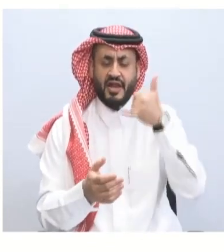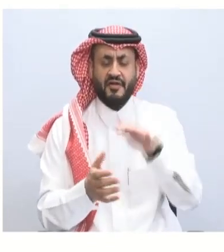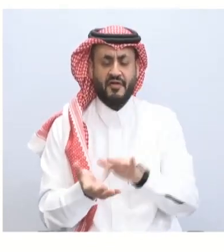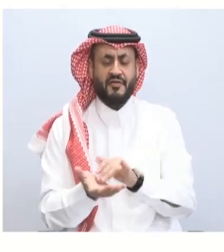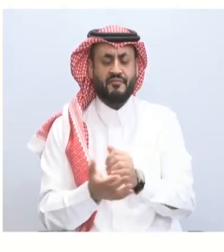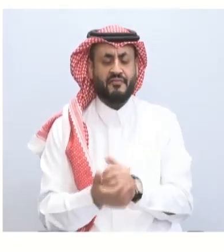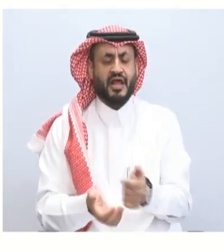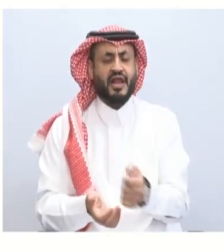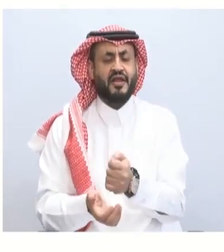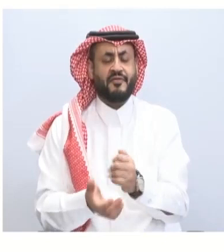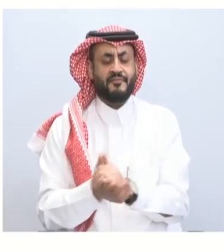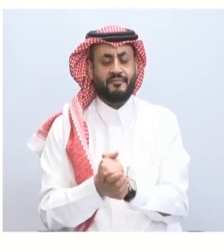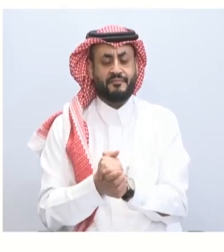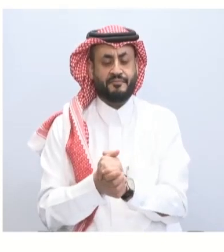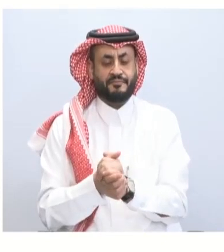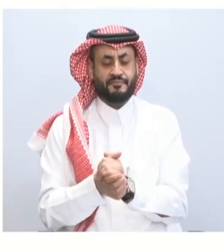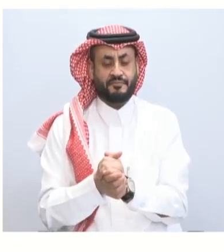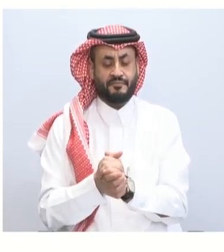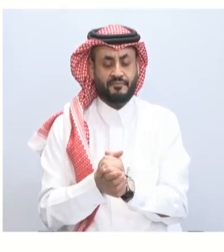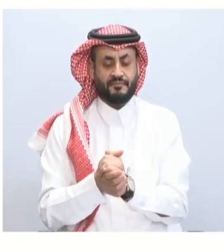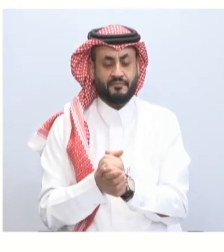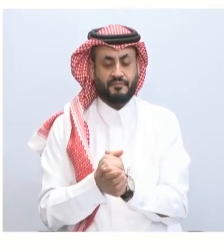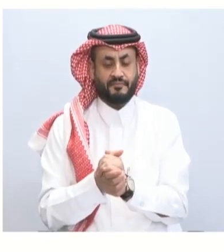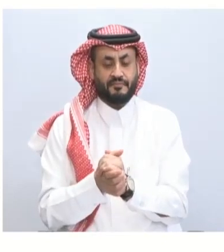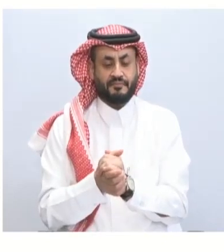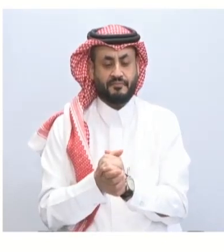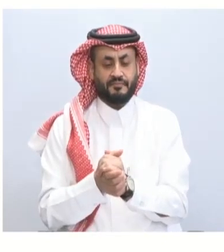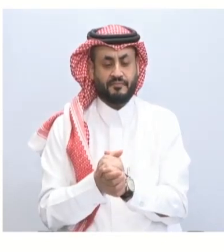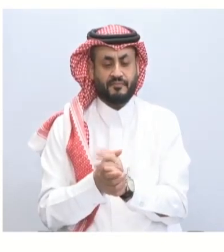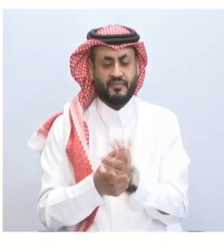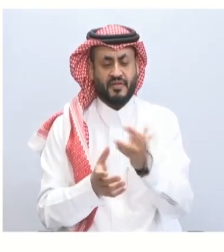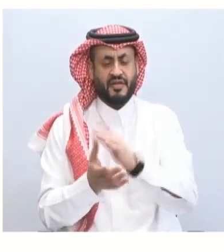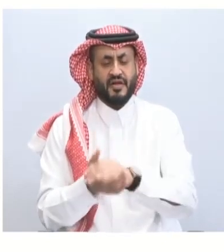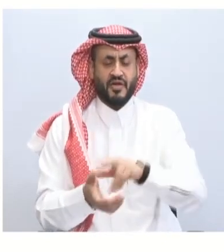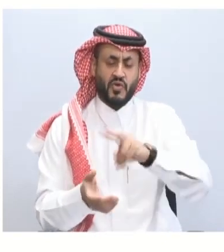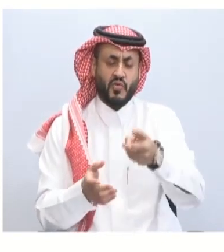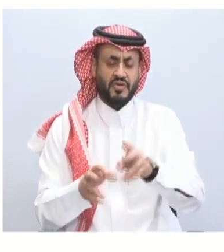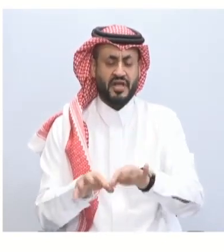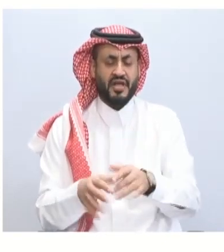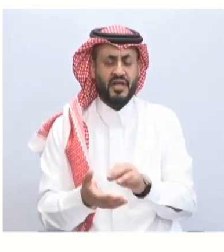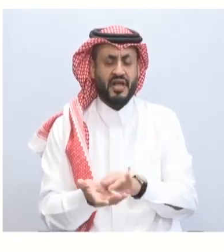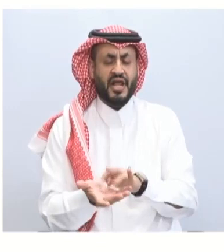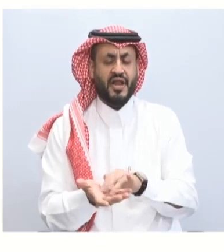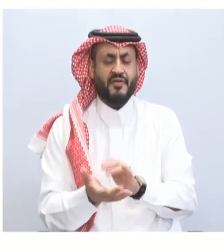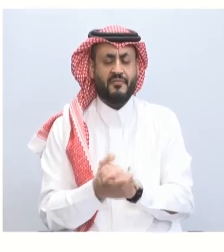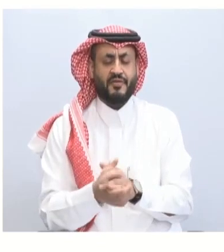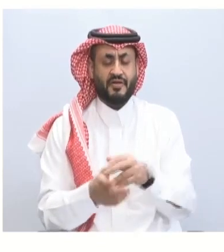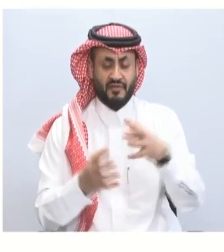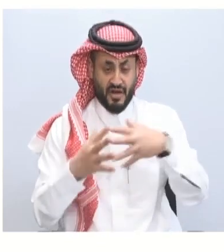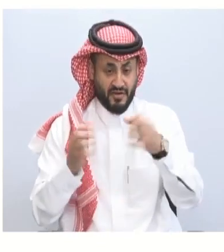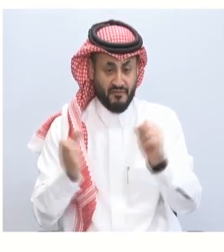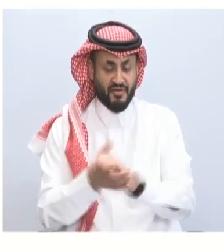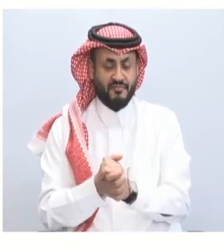without difficulty, using abbreviated language. They would then use the text message as a basis to clarify